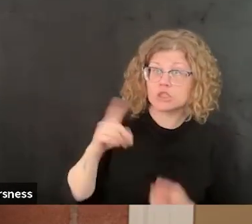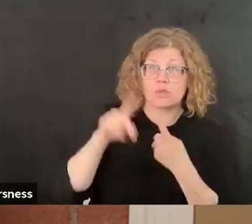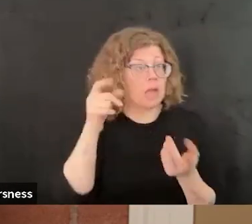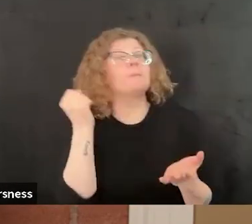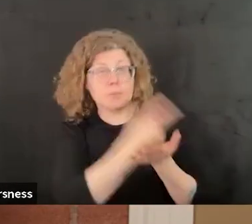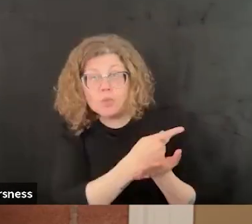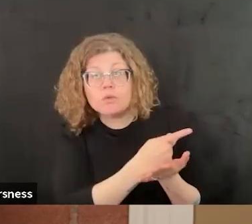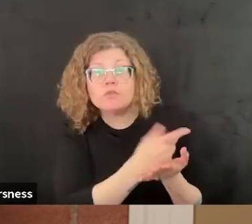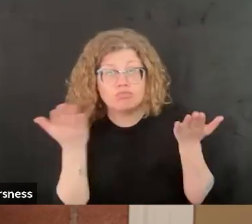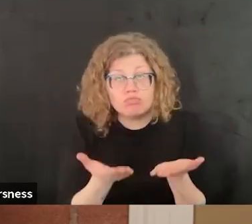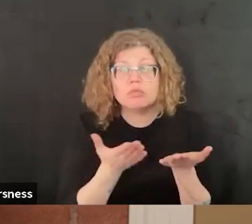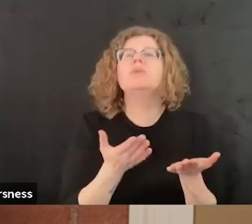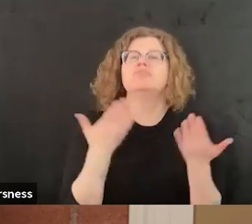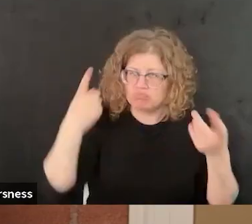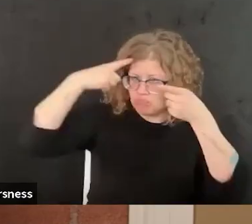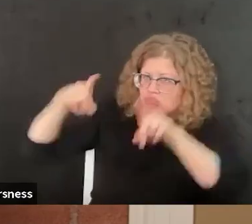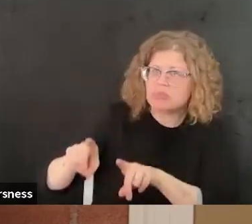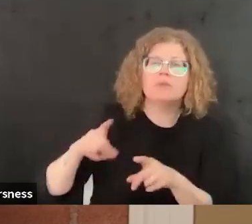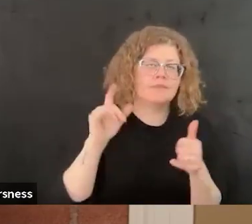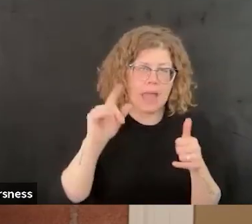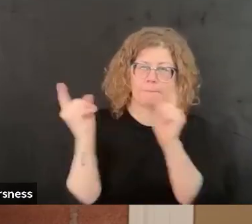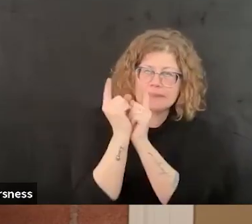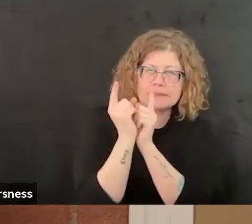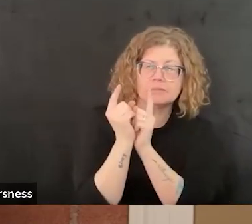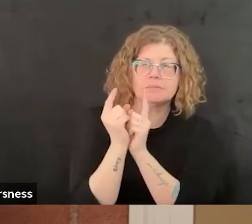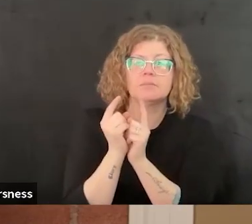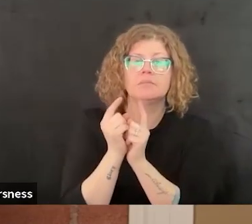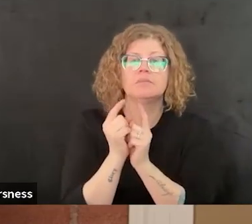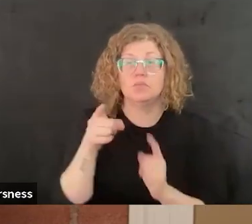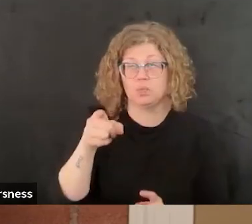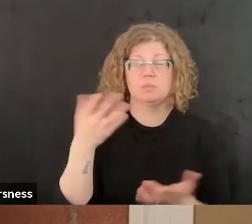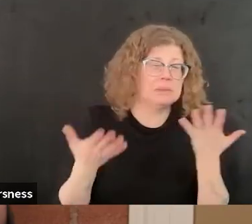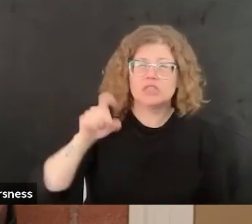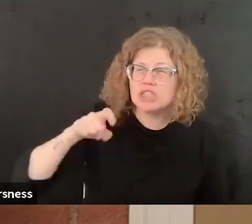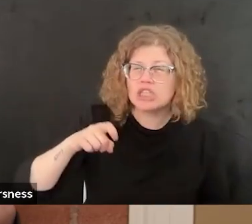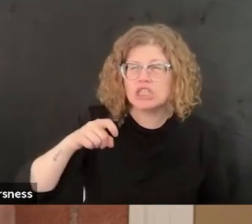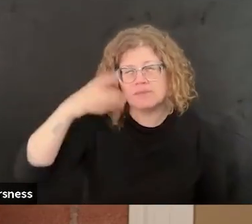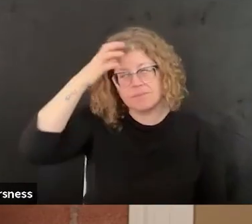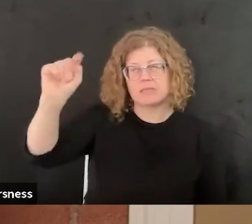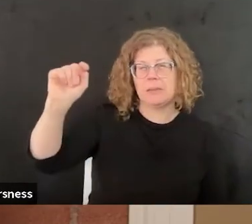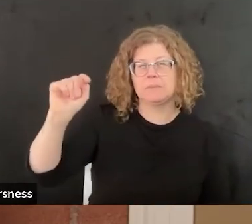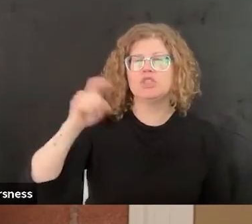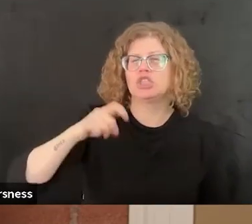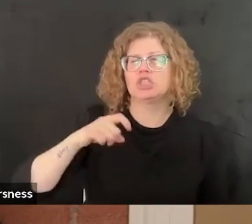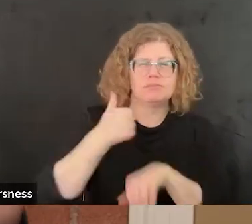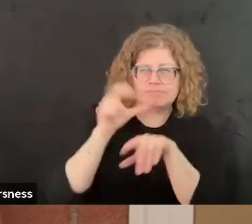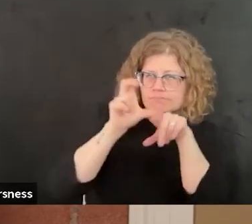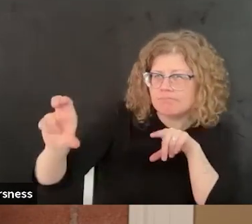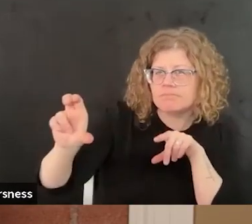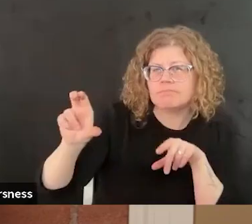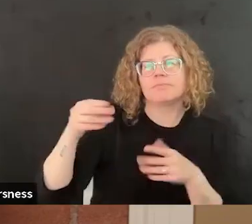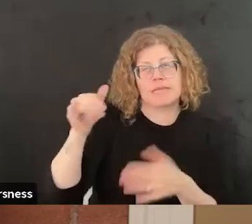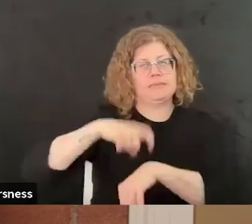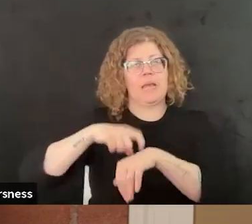approved and you have a concept delivery milestone, that you get a higher percentage of your budget